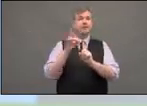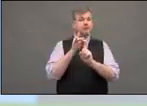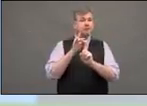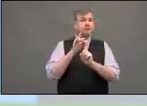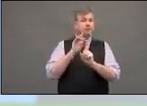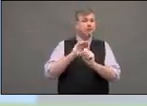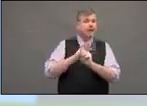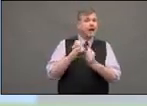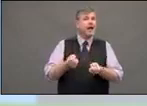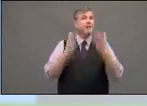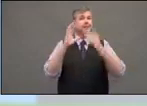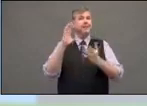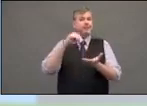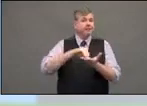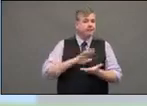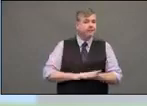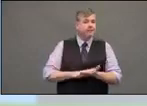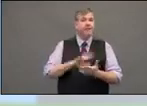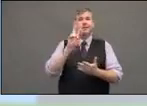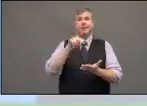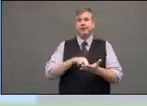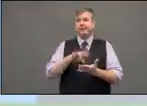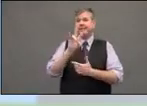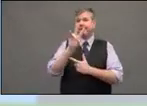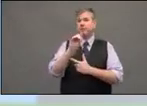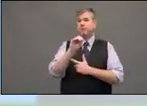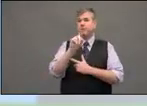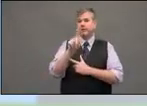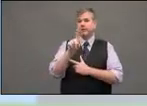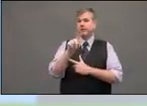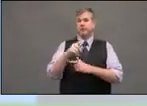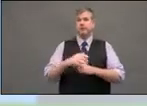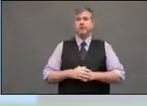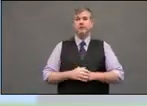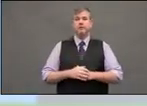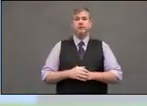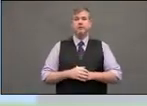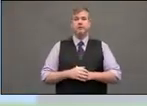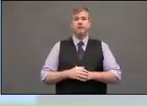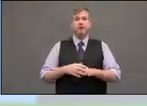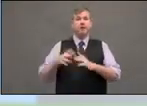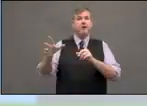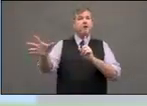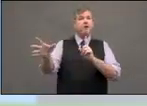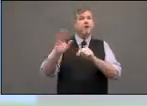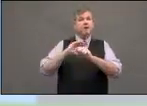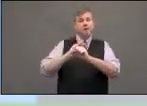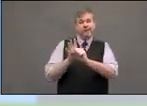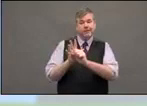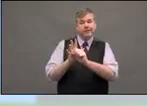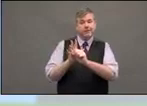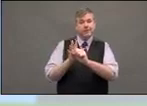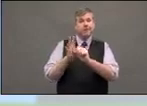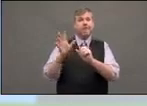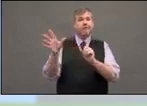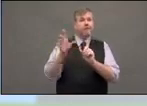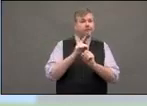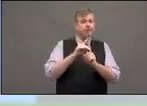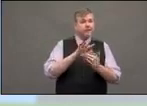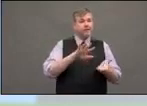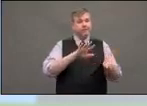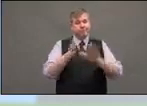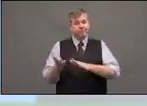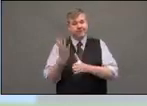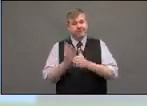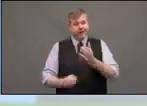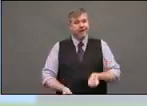cases of COVID-19 and 140 deaths. There were no new additional deaths that were announced yesterday. So today we're going to talk